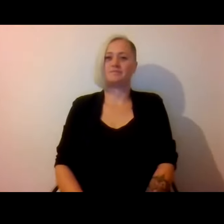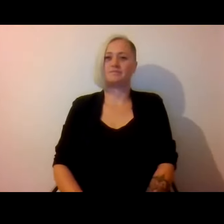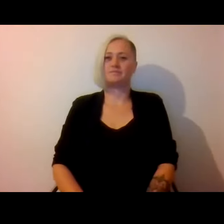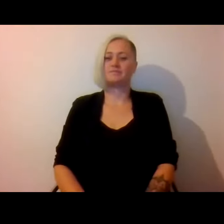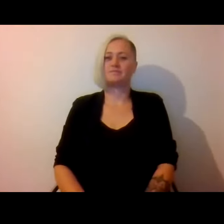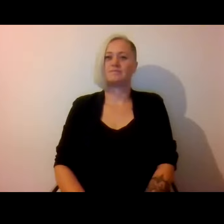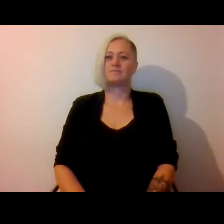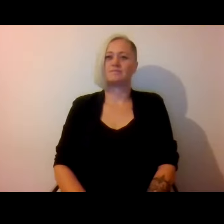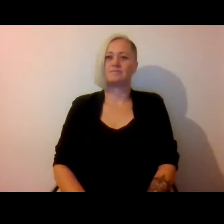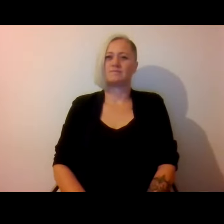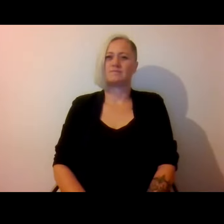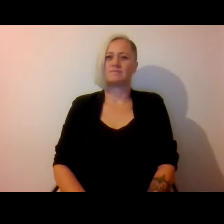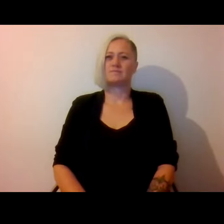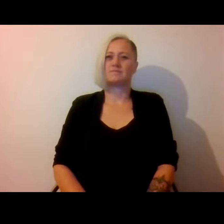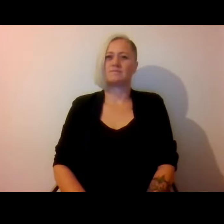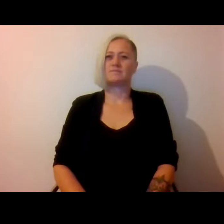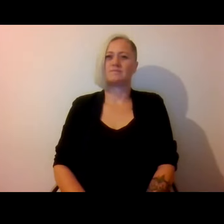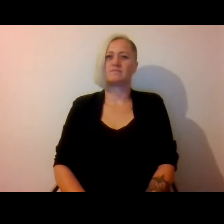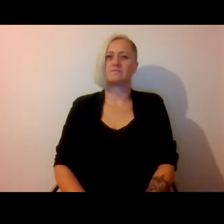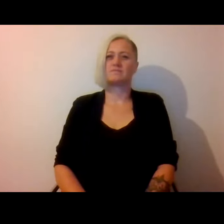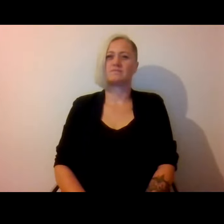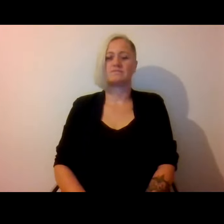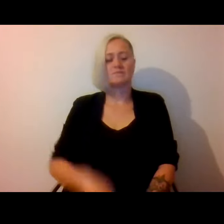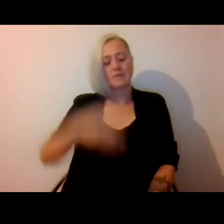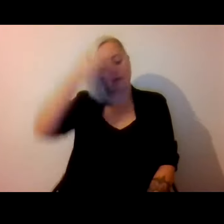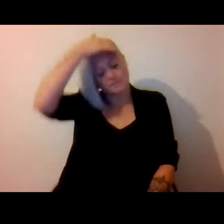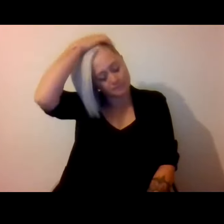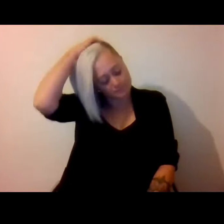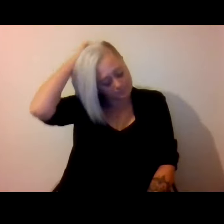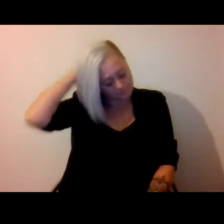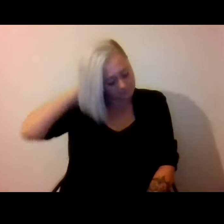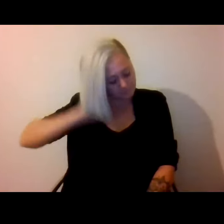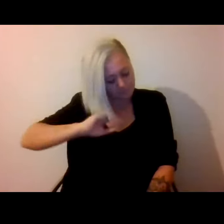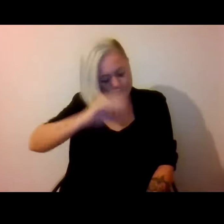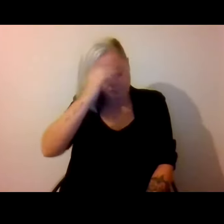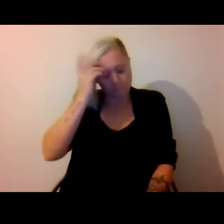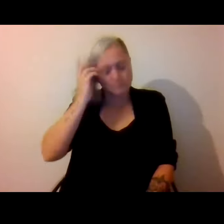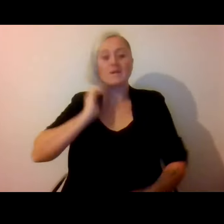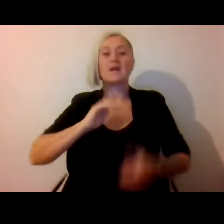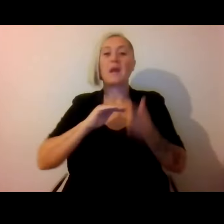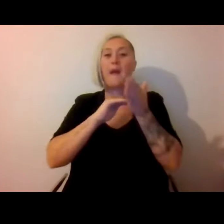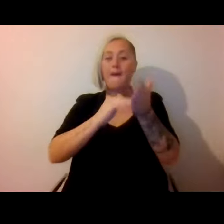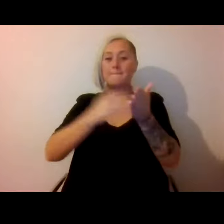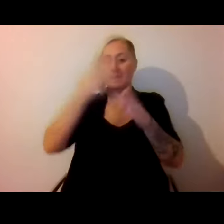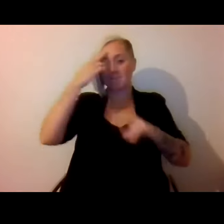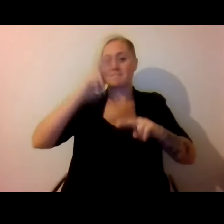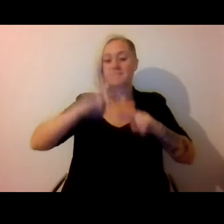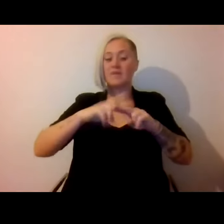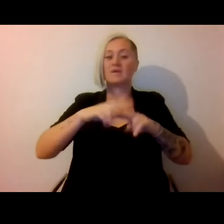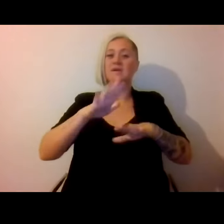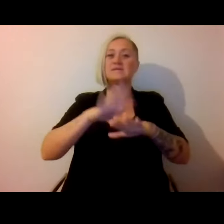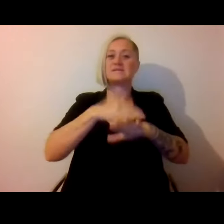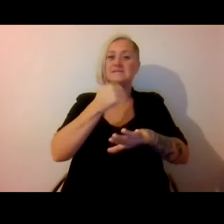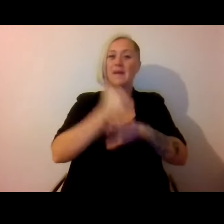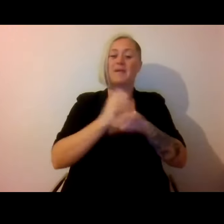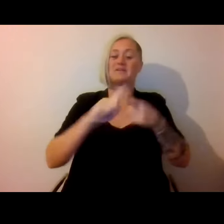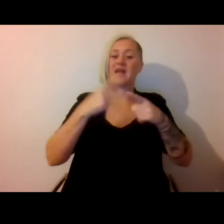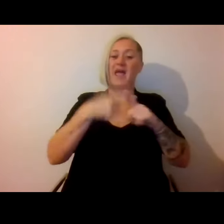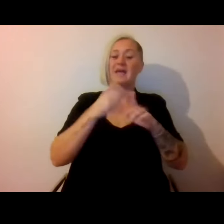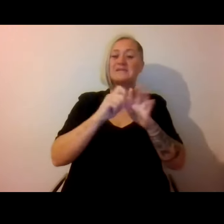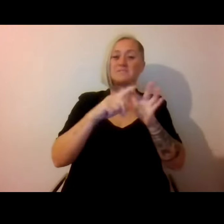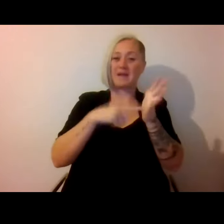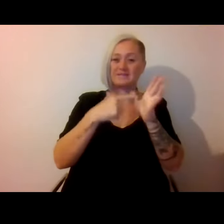And this is a developmental psychology truism that helping parents establish expectations of